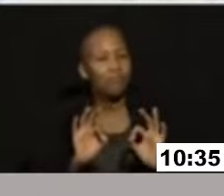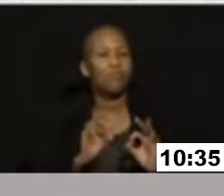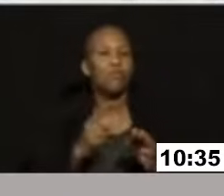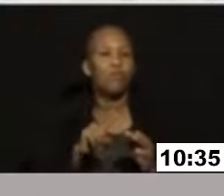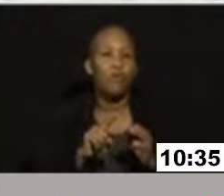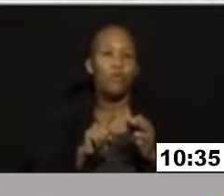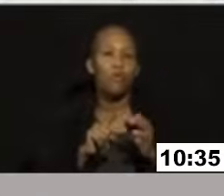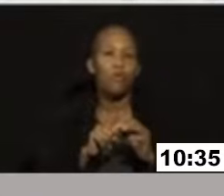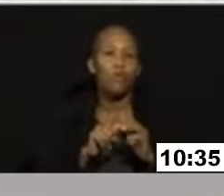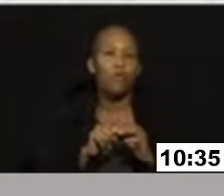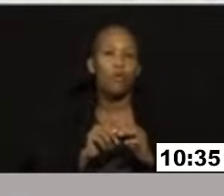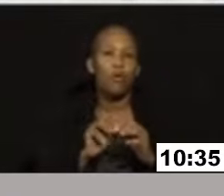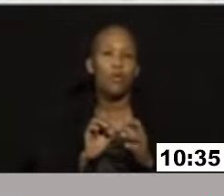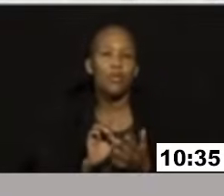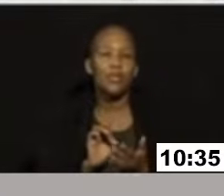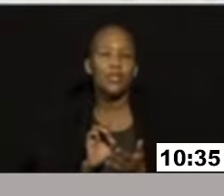this